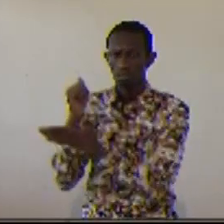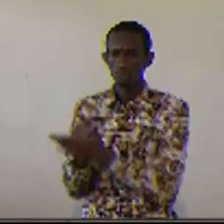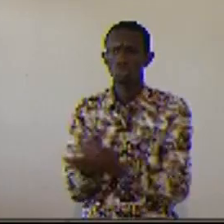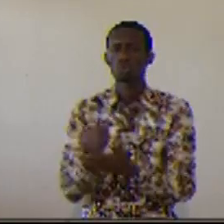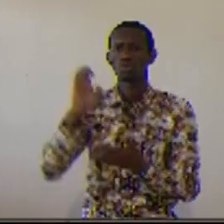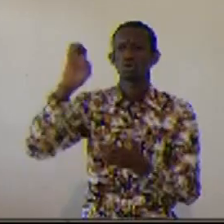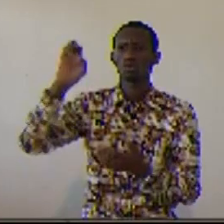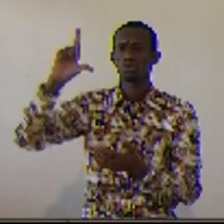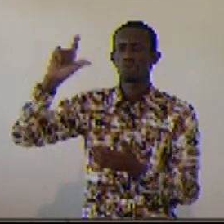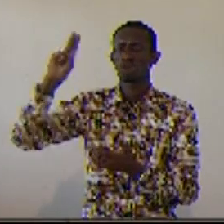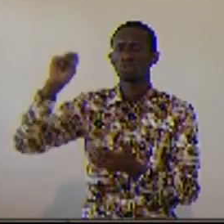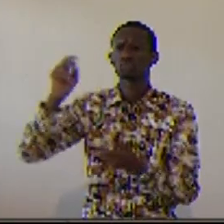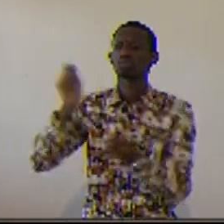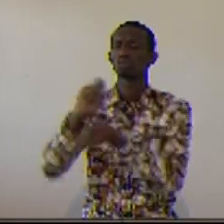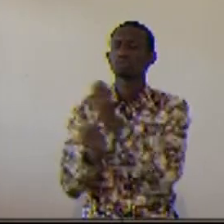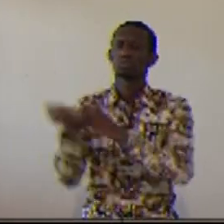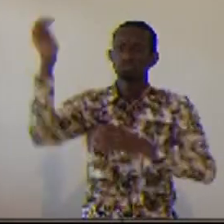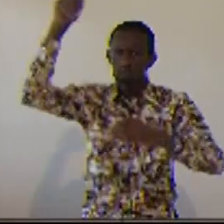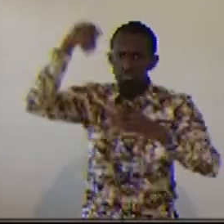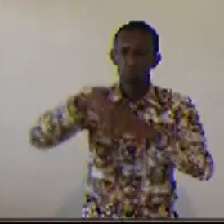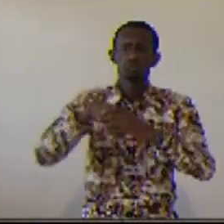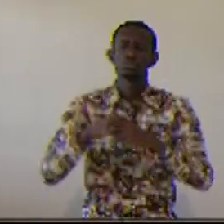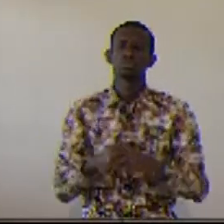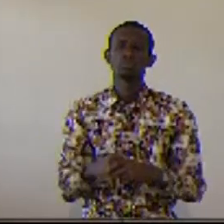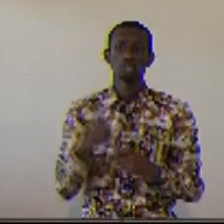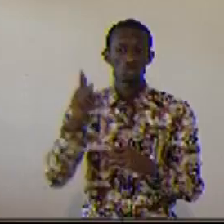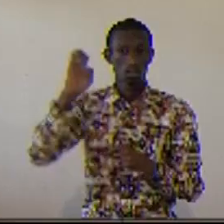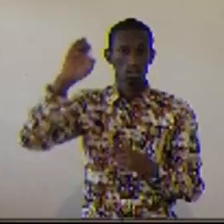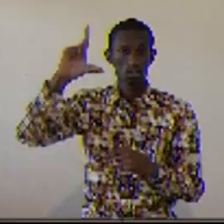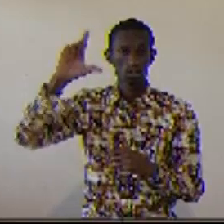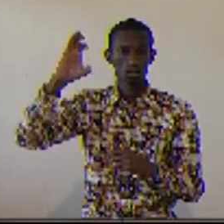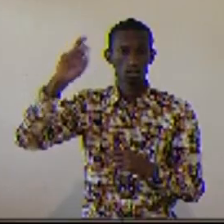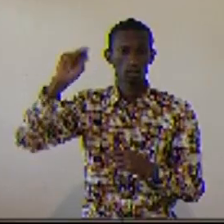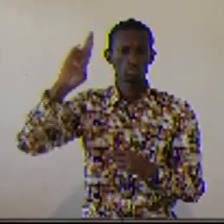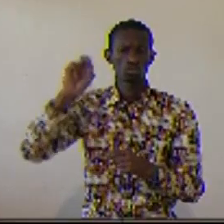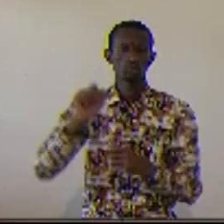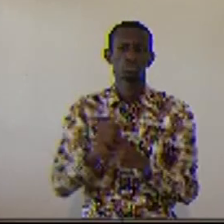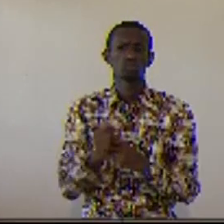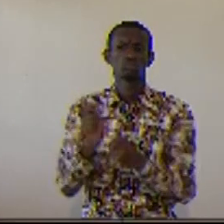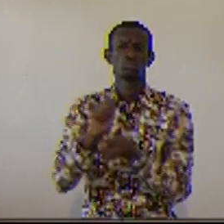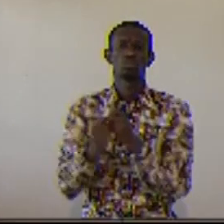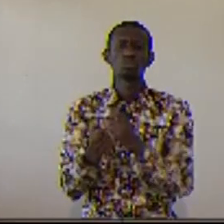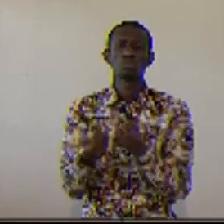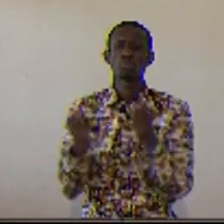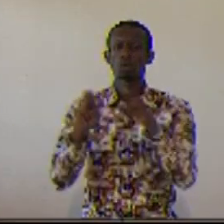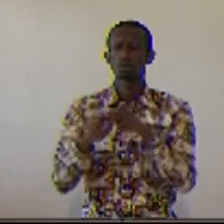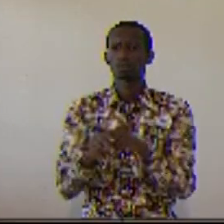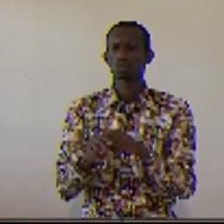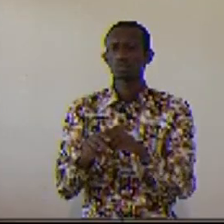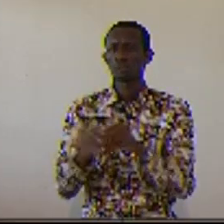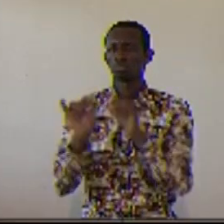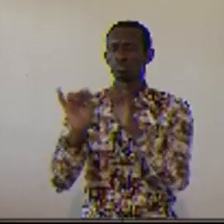inside, and therefore these electrons will tend to stabilize the positive charge here. And